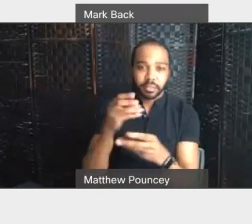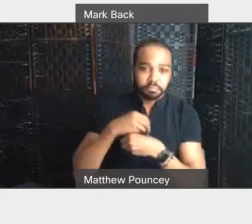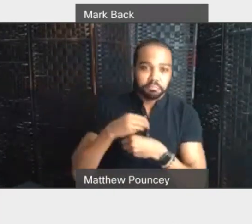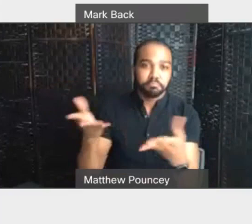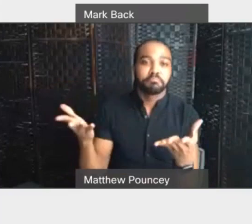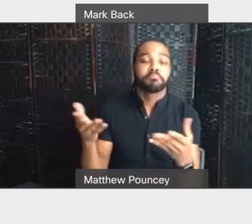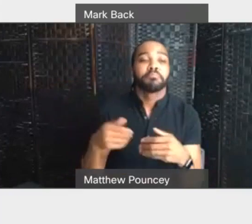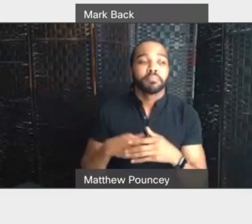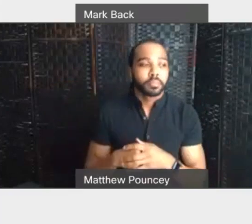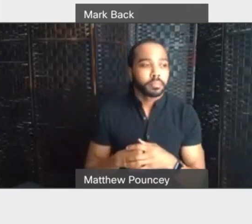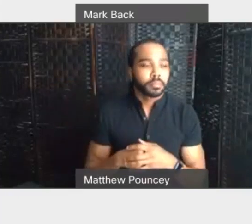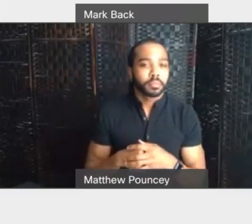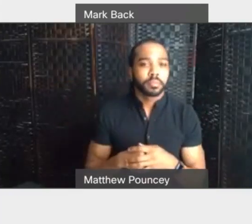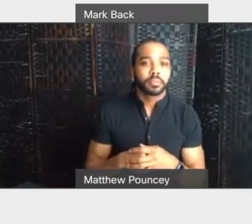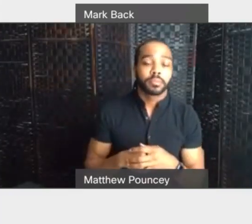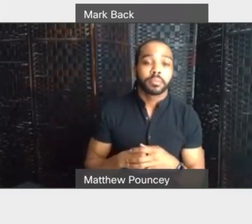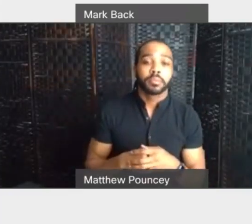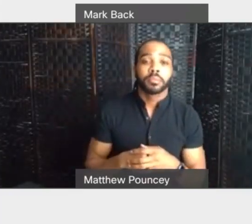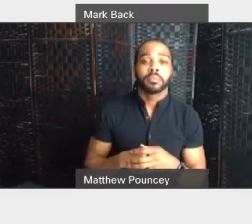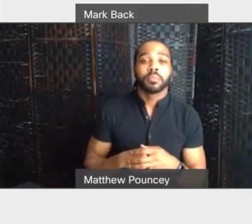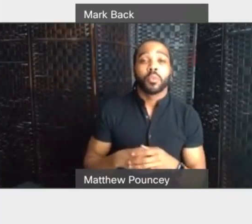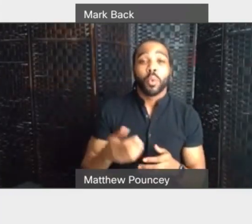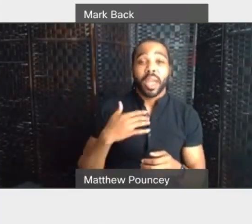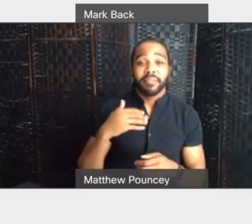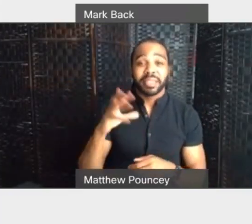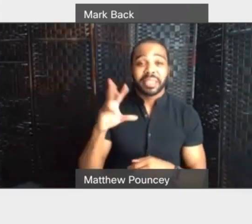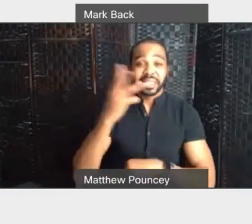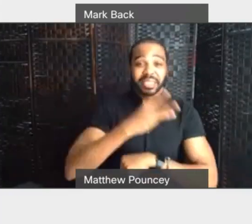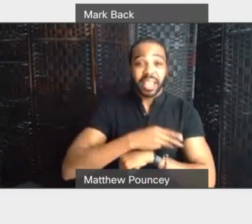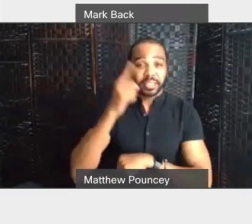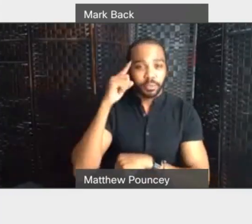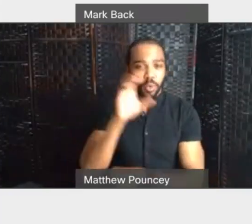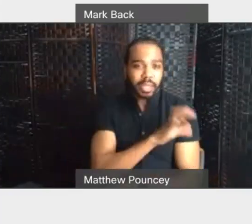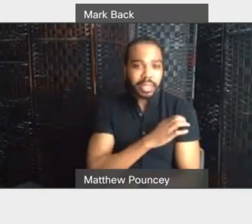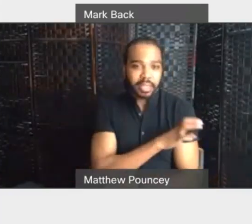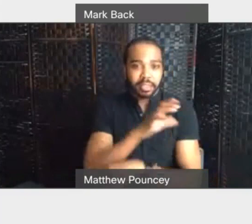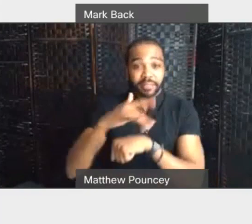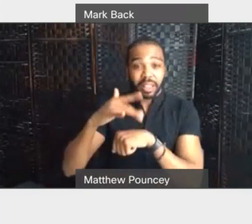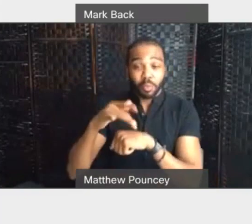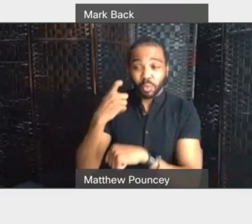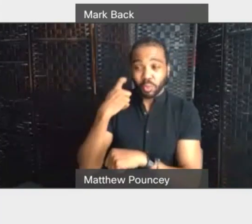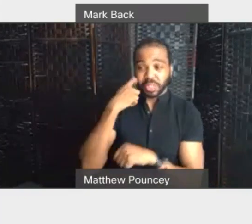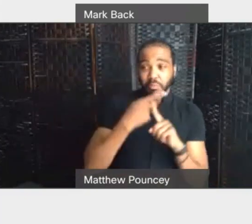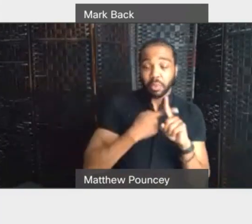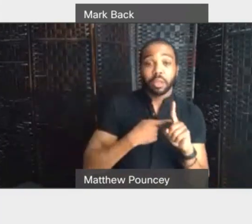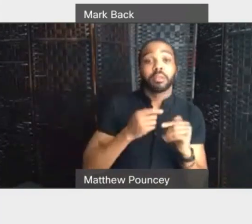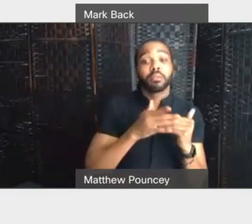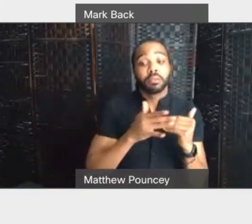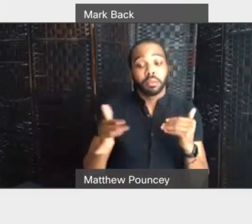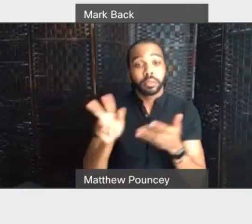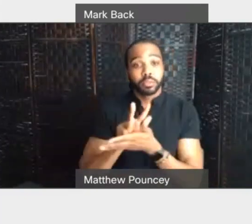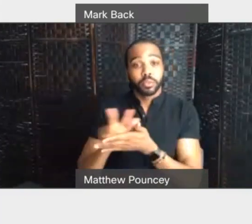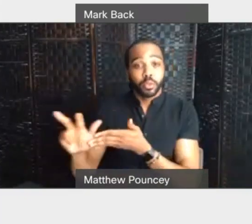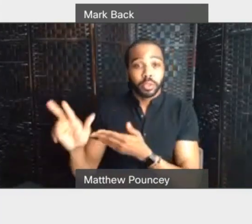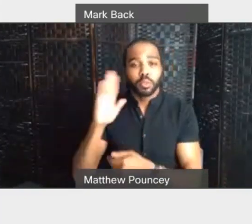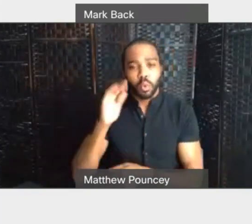So there were 6 clinic days in the past month, and over the next 3 weeks,